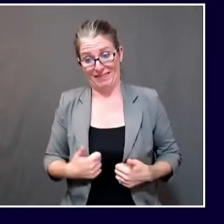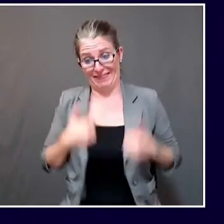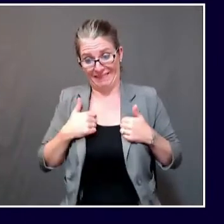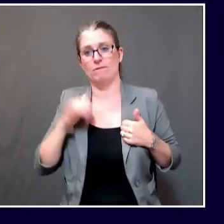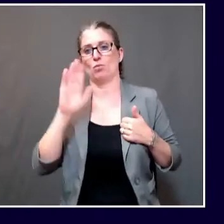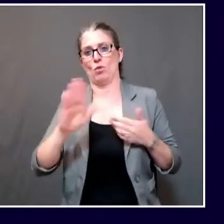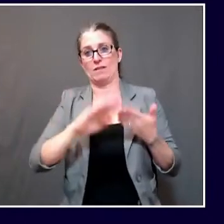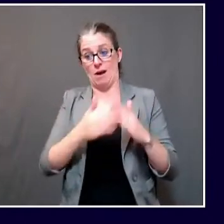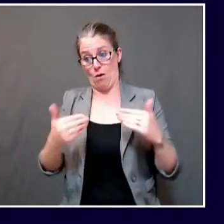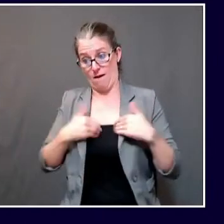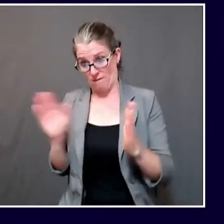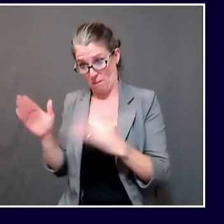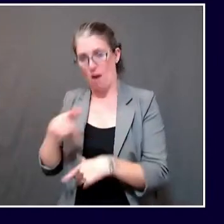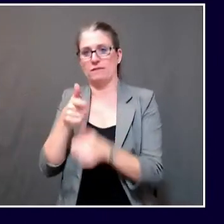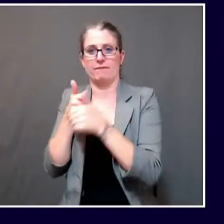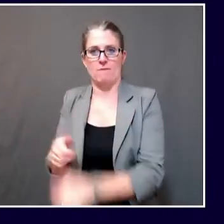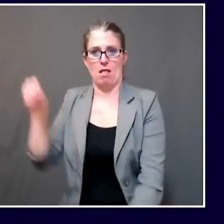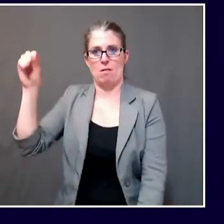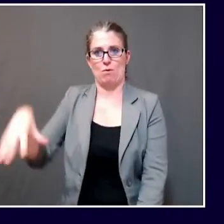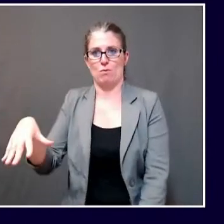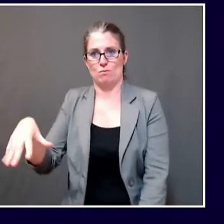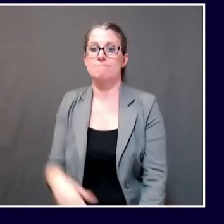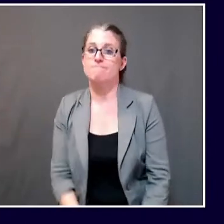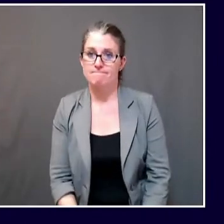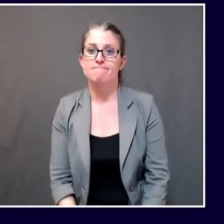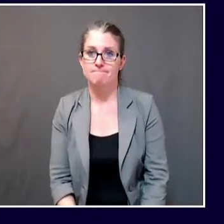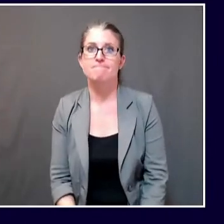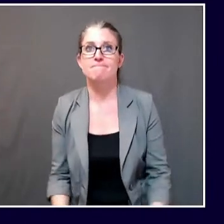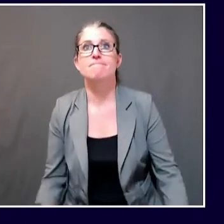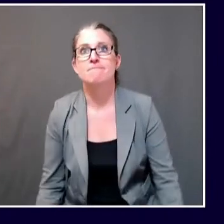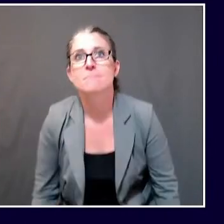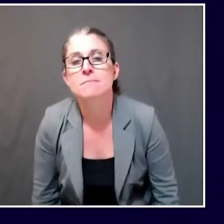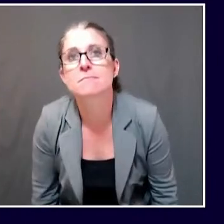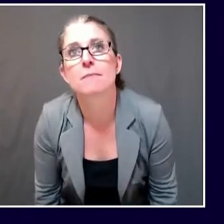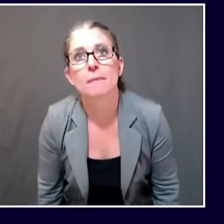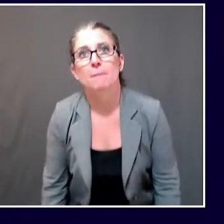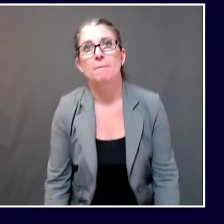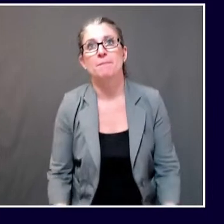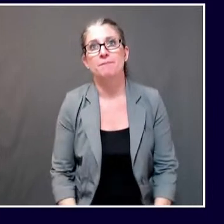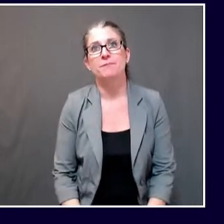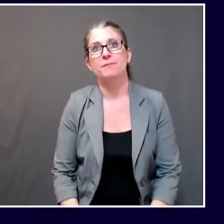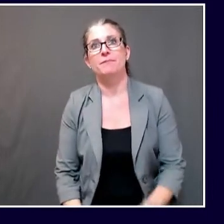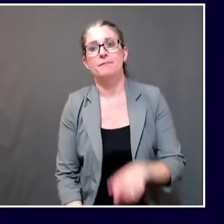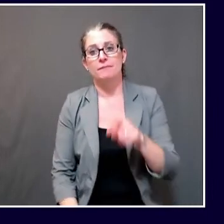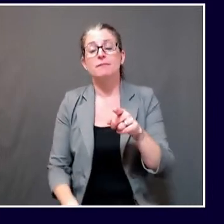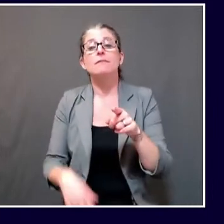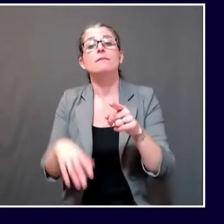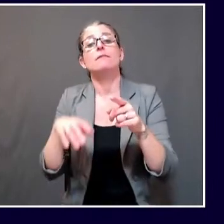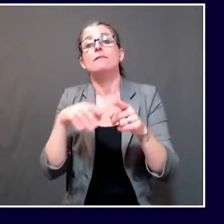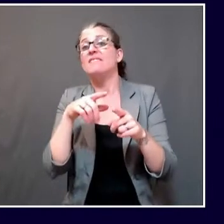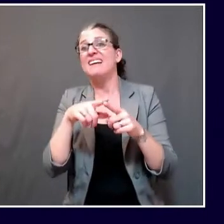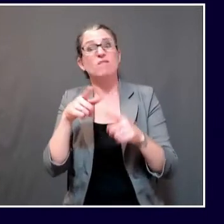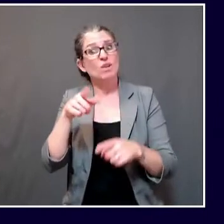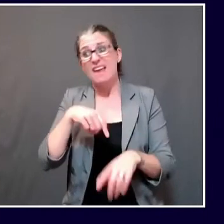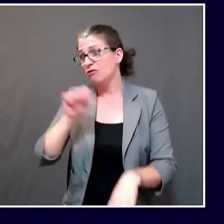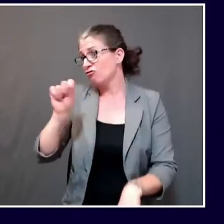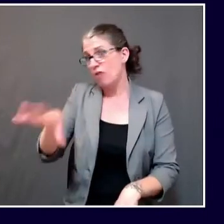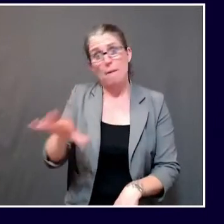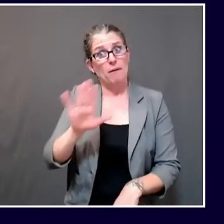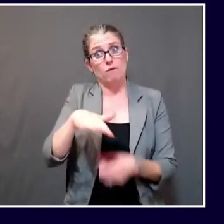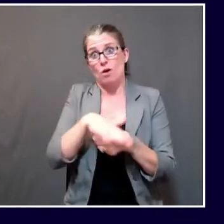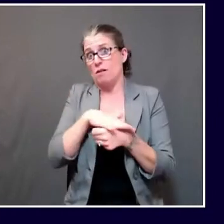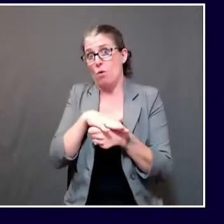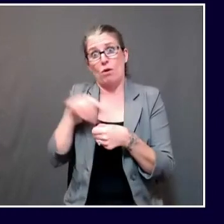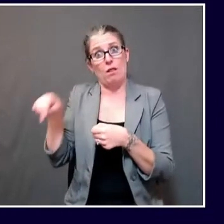anonymous when the ballot is processed and opened and then prior to counting. So but those are important elements that people should bear in